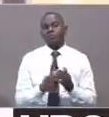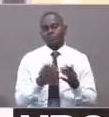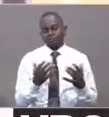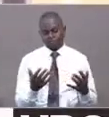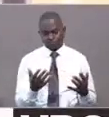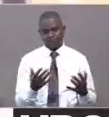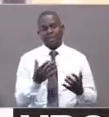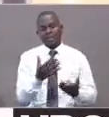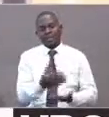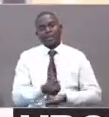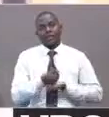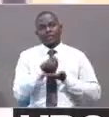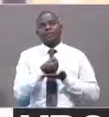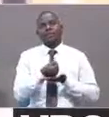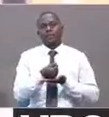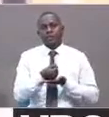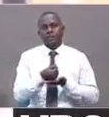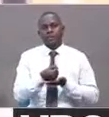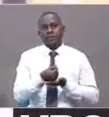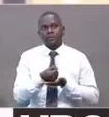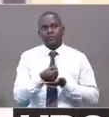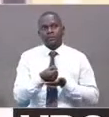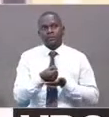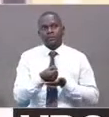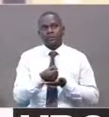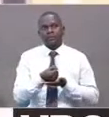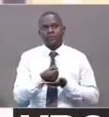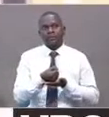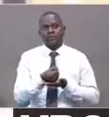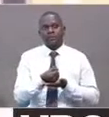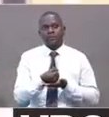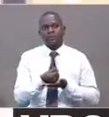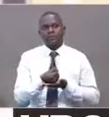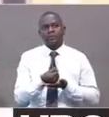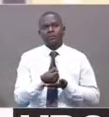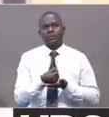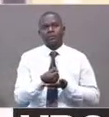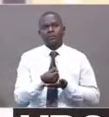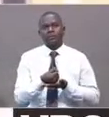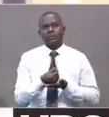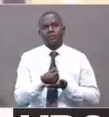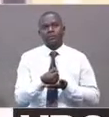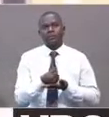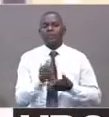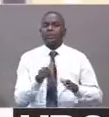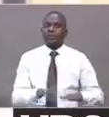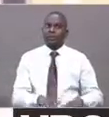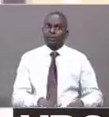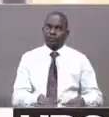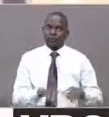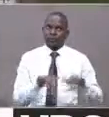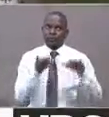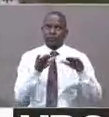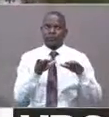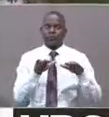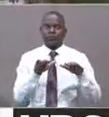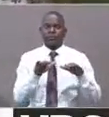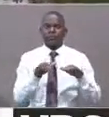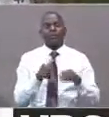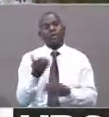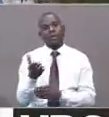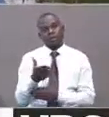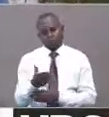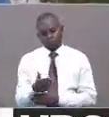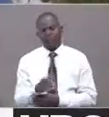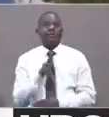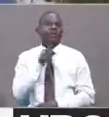so help us. I narakini so since we are full of water. I narakini so. Minister of